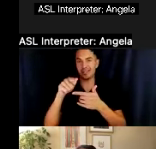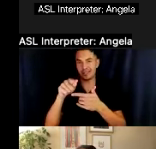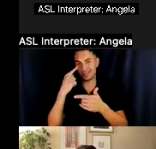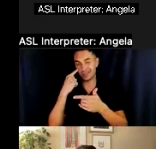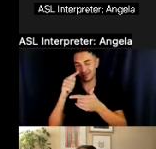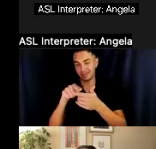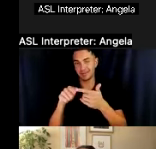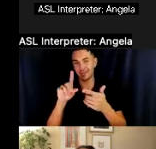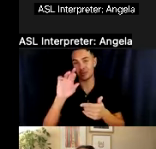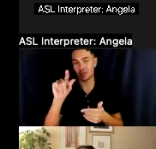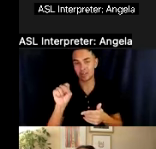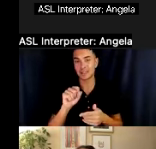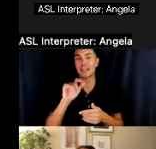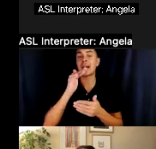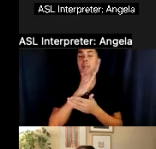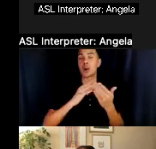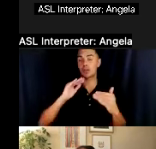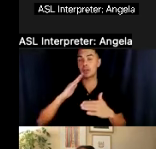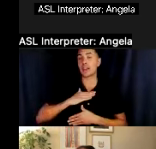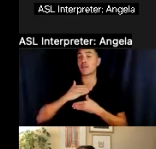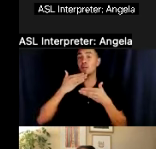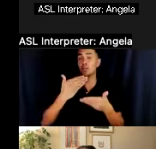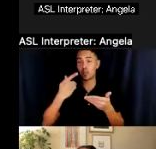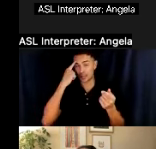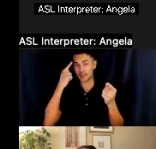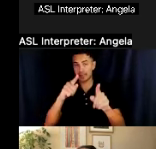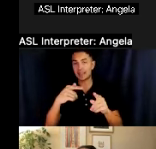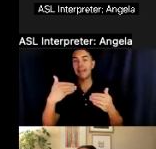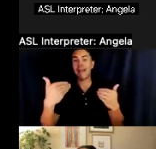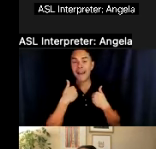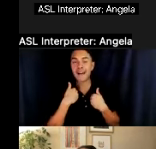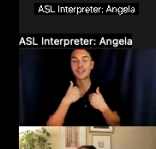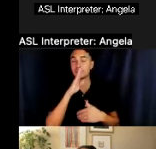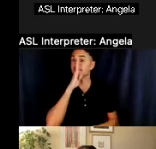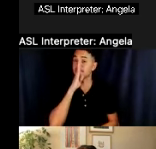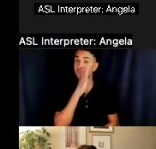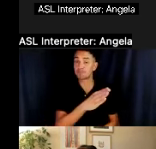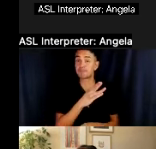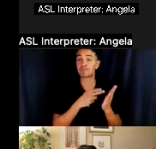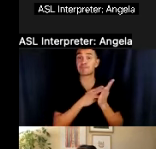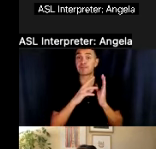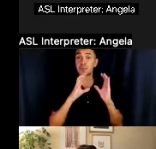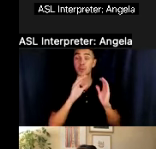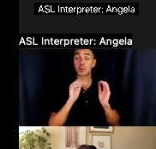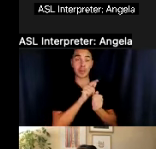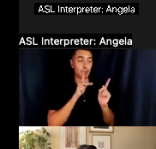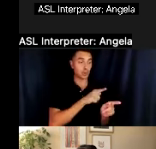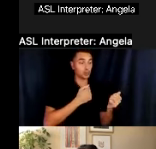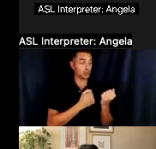informed consent. Having those really frank conversations with the person, the community that you are